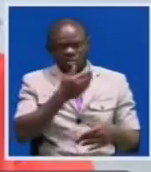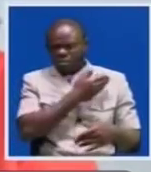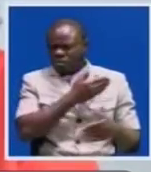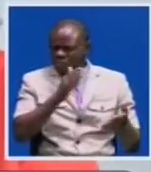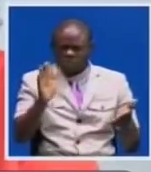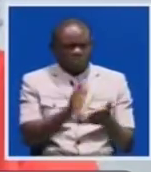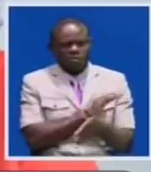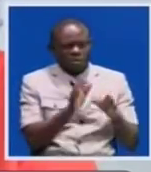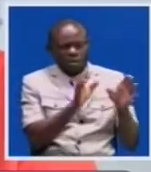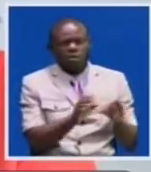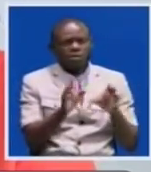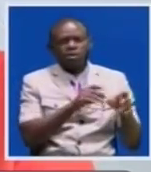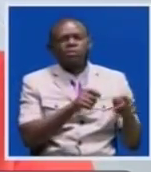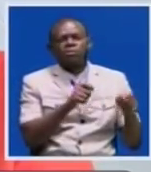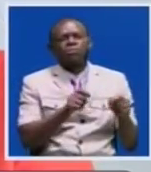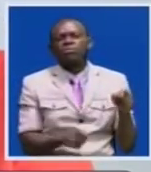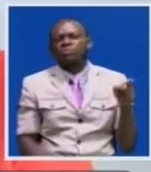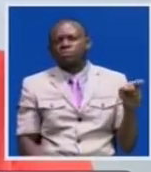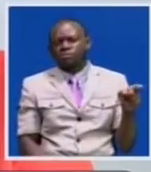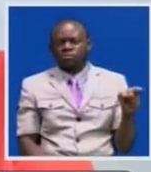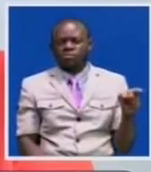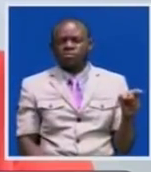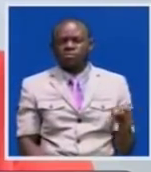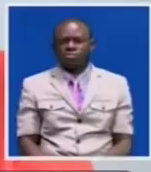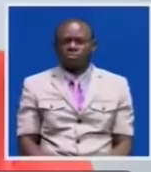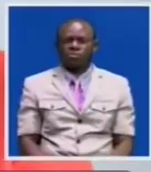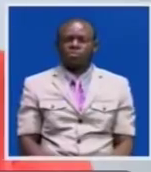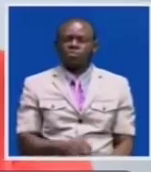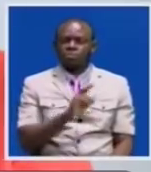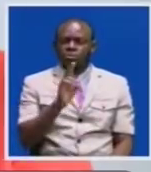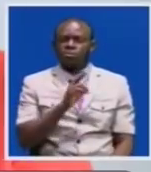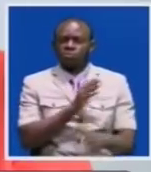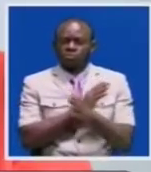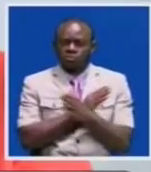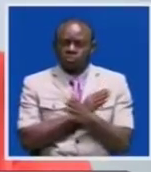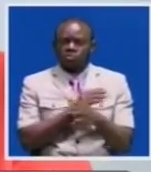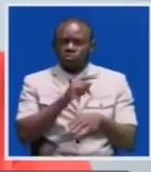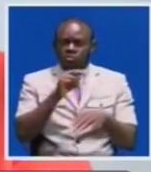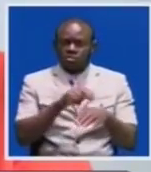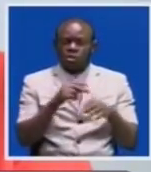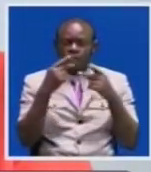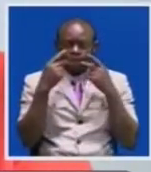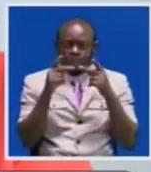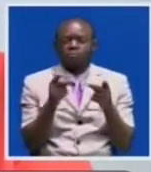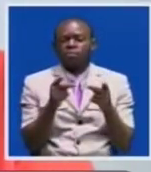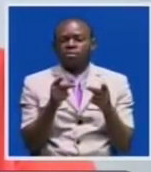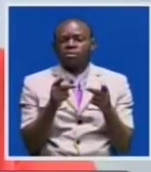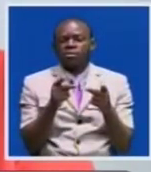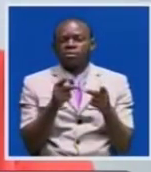government, utilizing the Zambia National Public Health Institute, which is its intelligence wing, disease intelligence